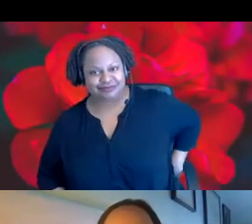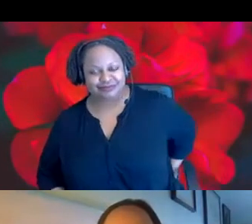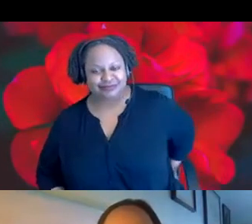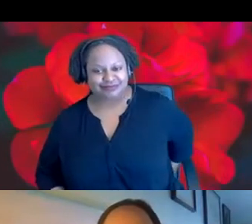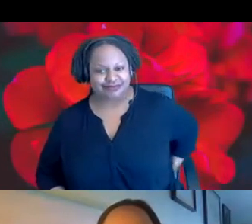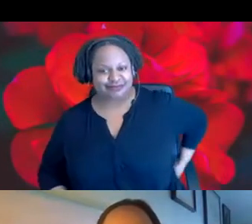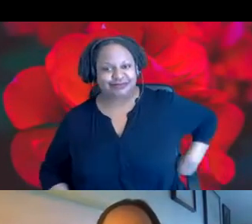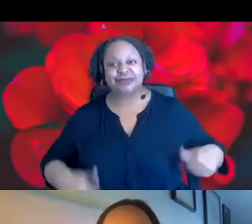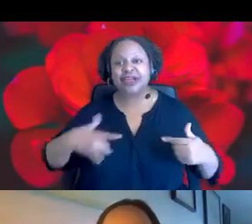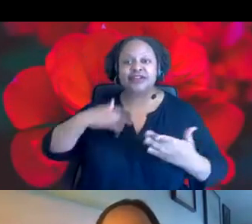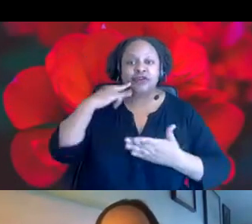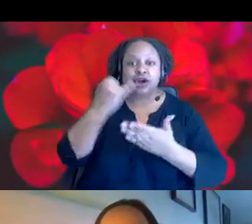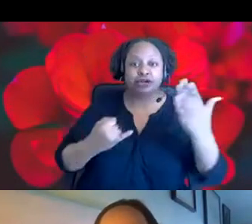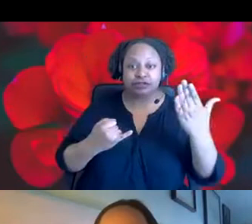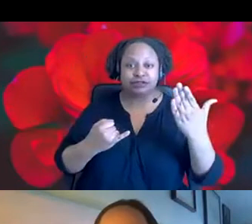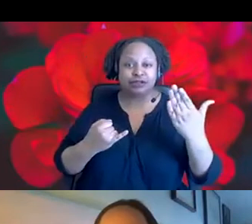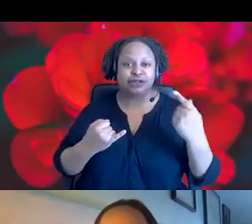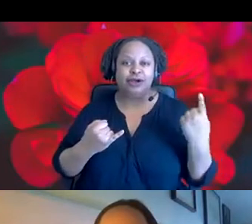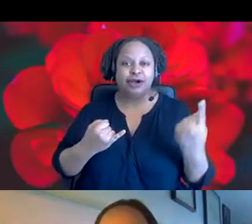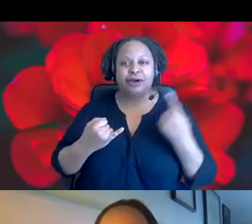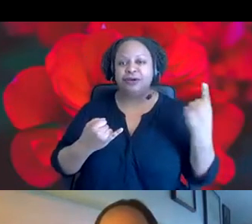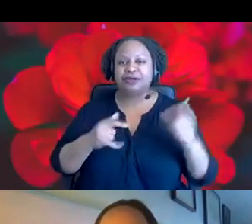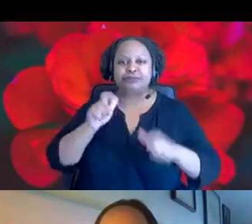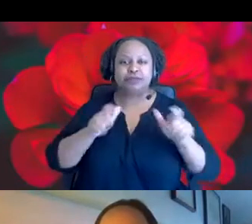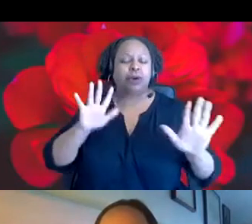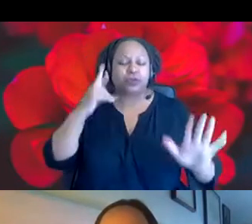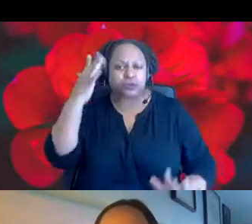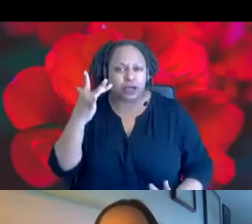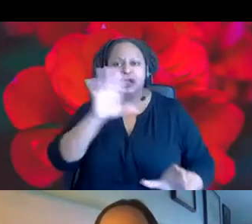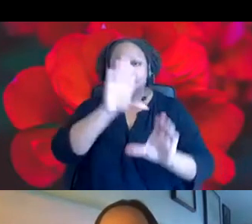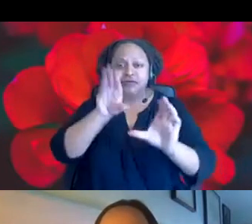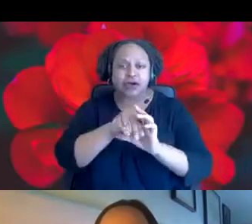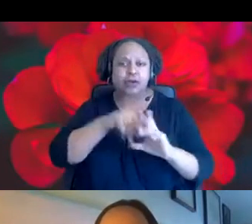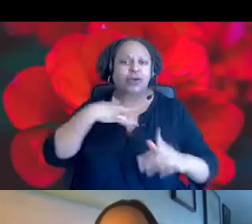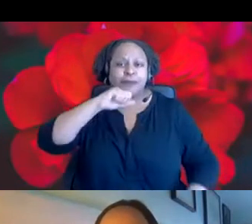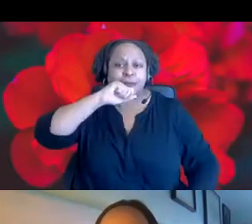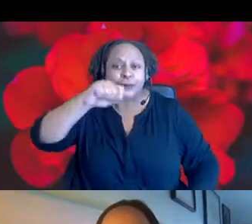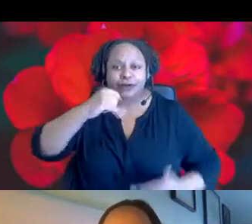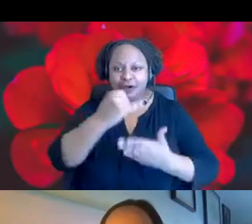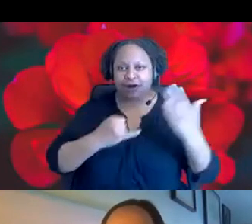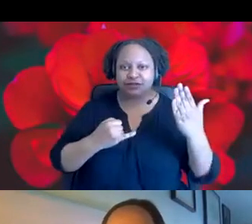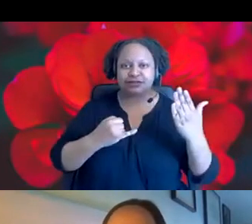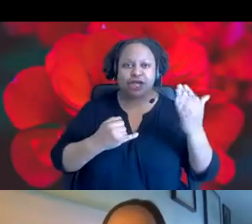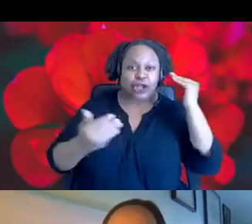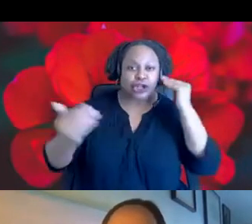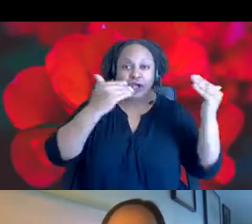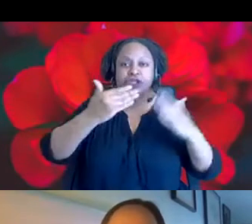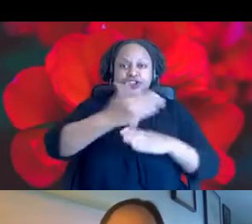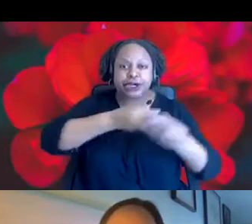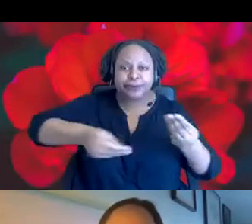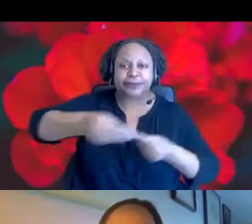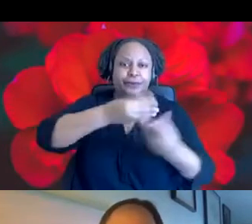whole sense of, we're doing it for the love of the arts. We're doing it because we want to share knowledge. And that's true, we